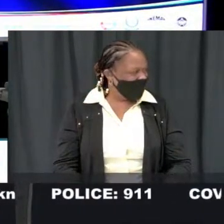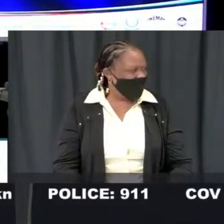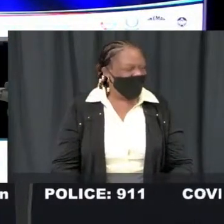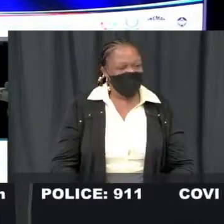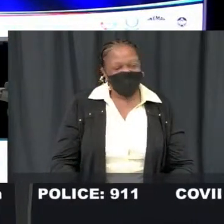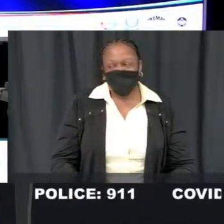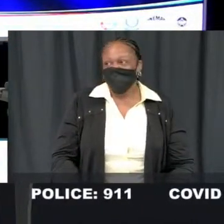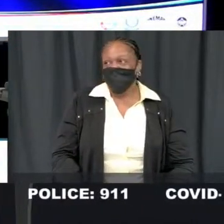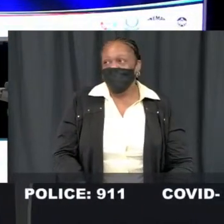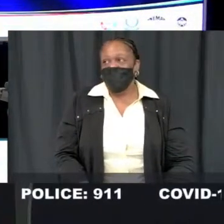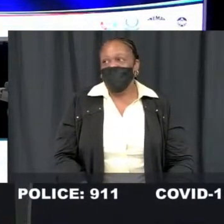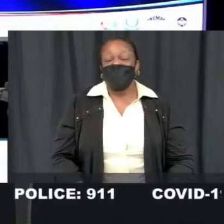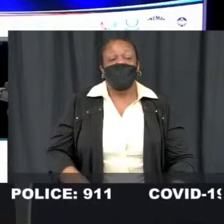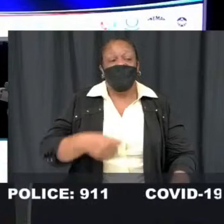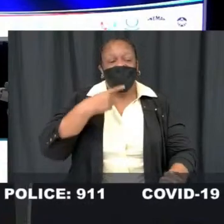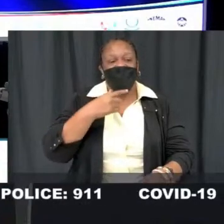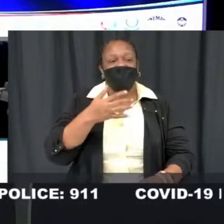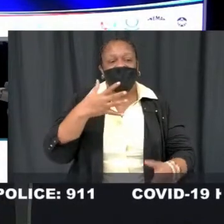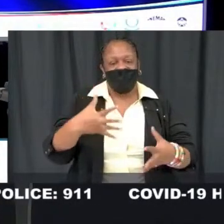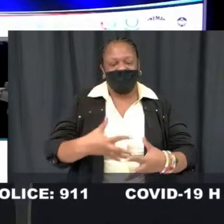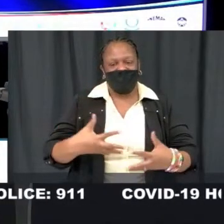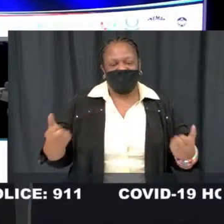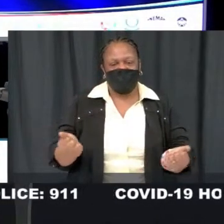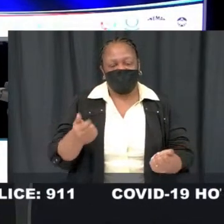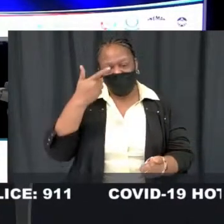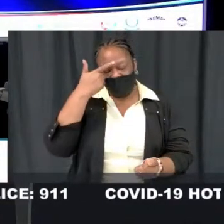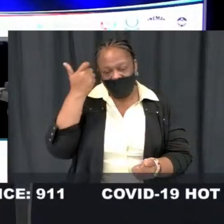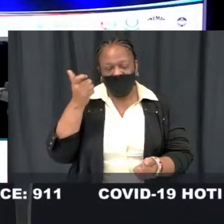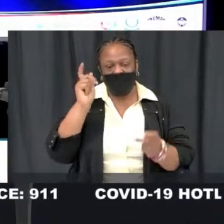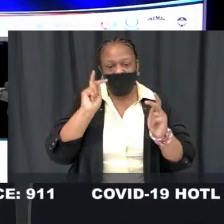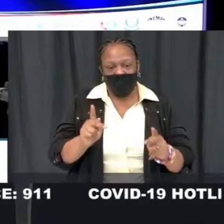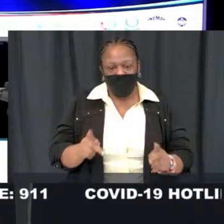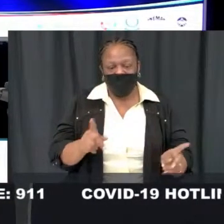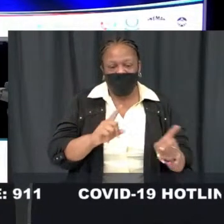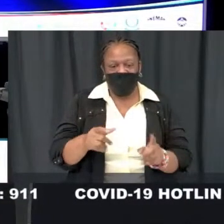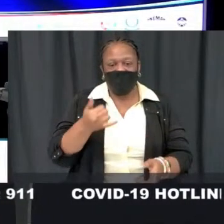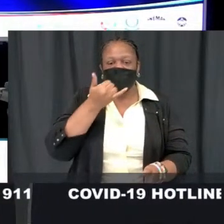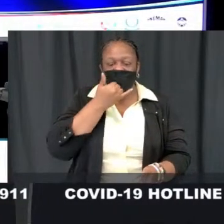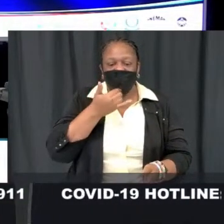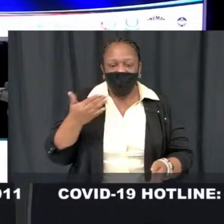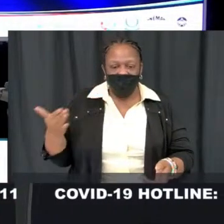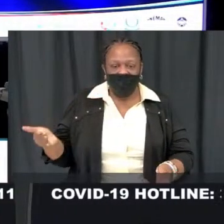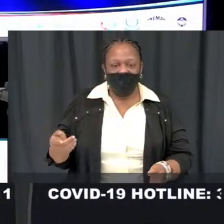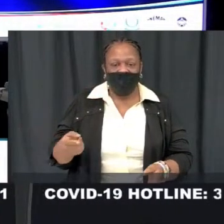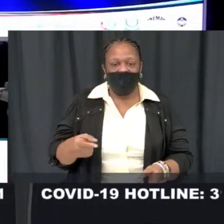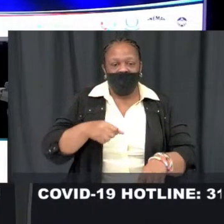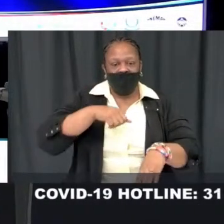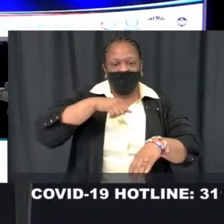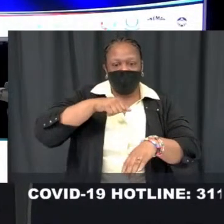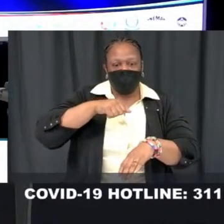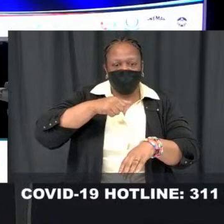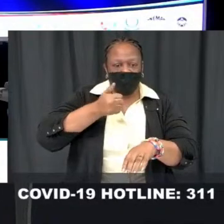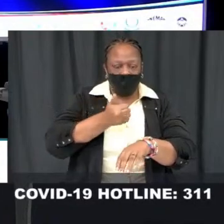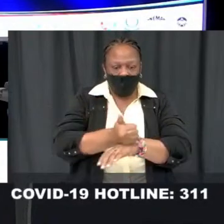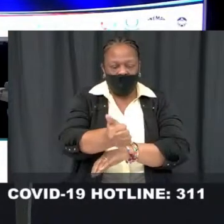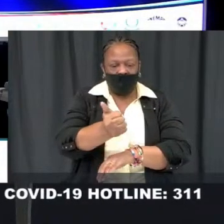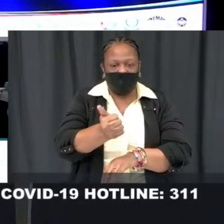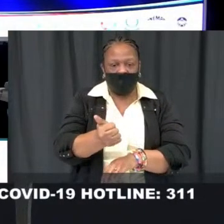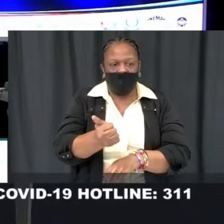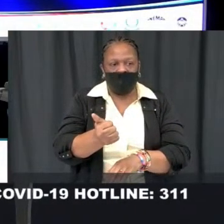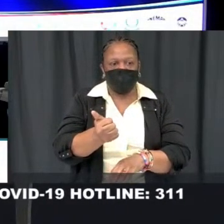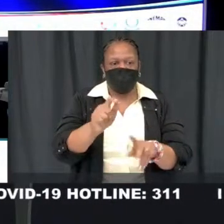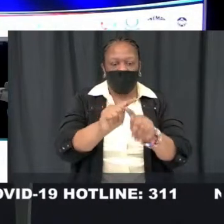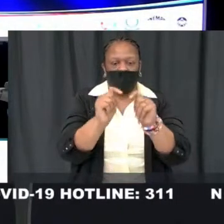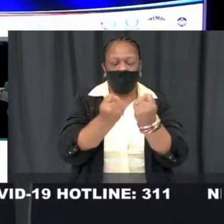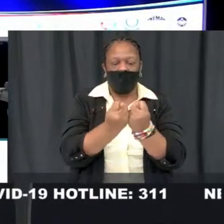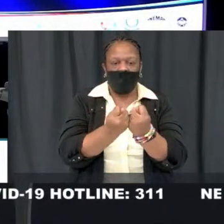out to the aid and to the assistance of my colleagues means that you are going to attack me as